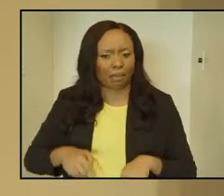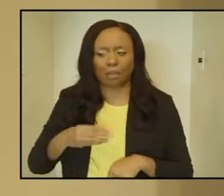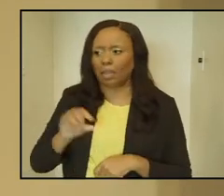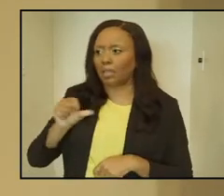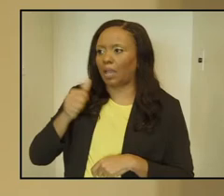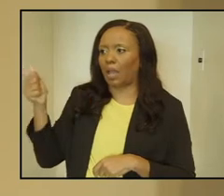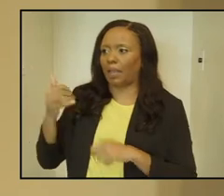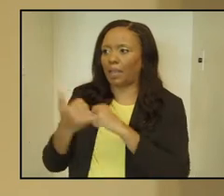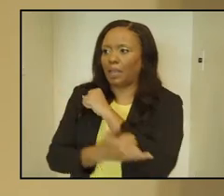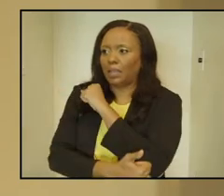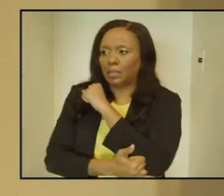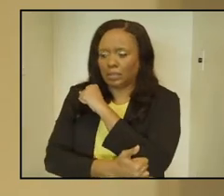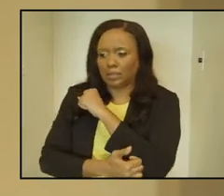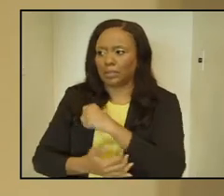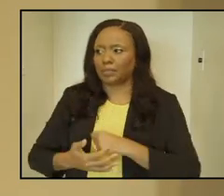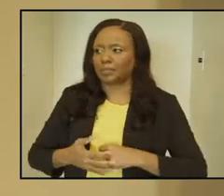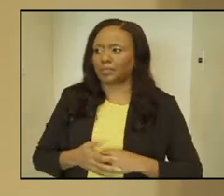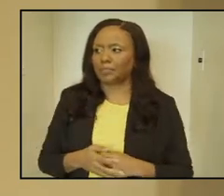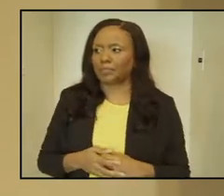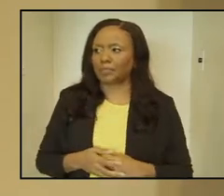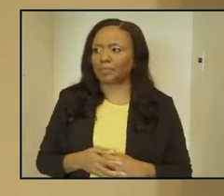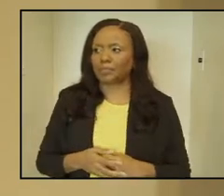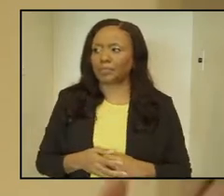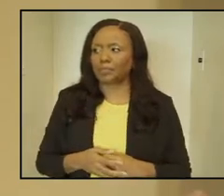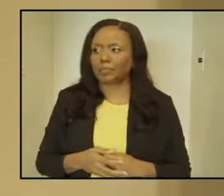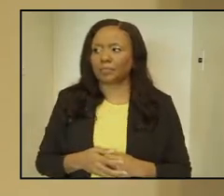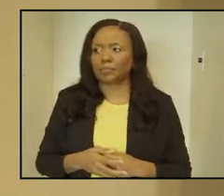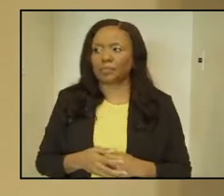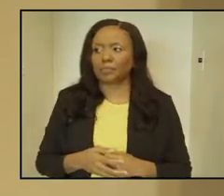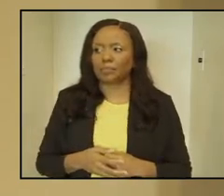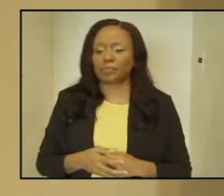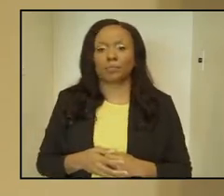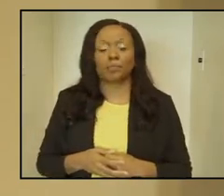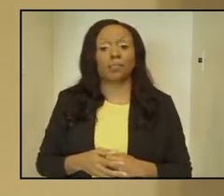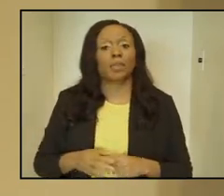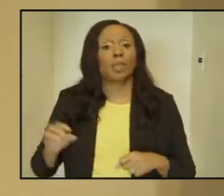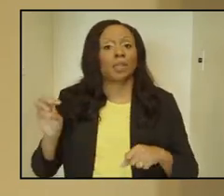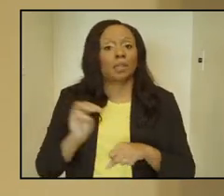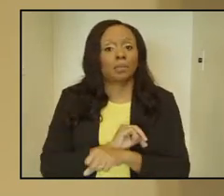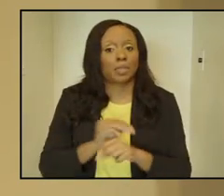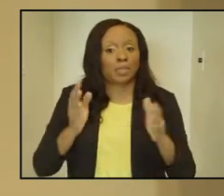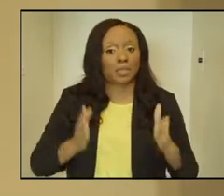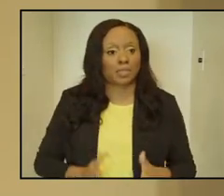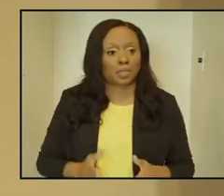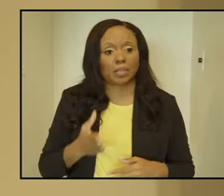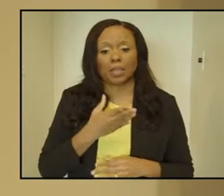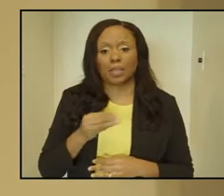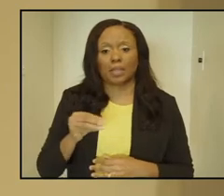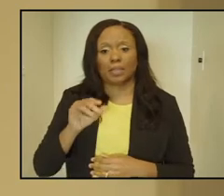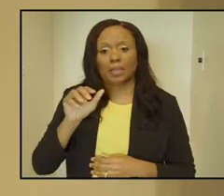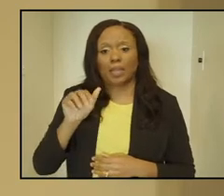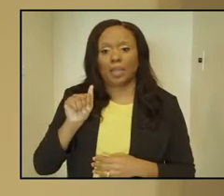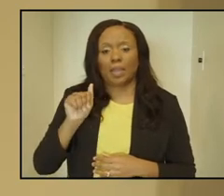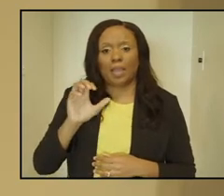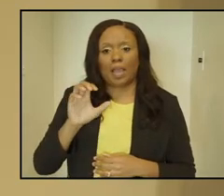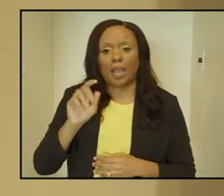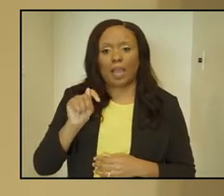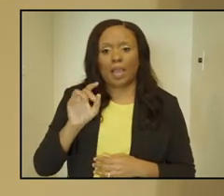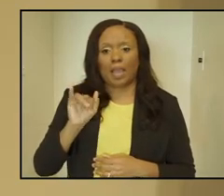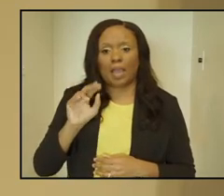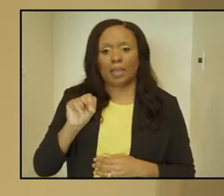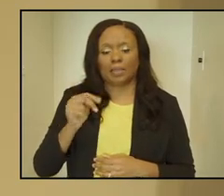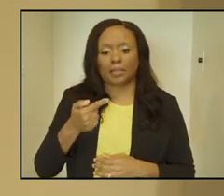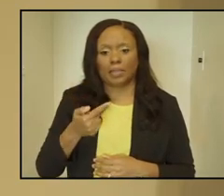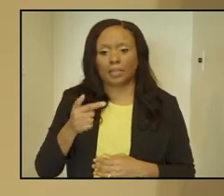that both the acting registrar and the minister made a compelling case